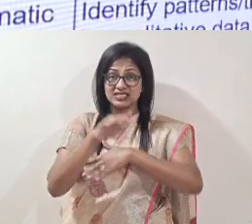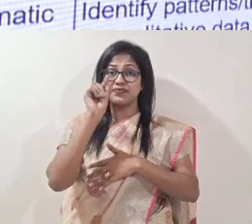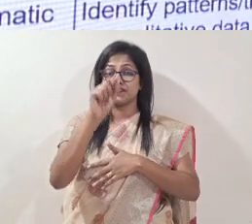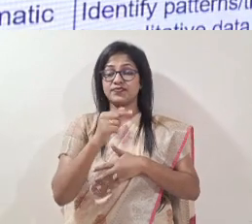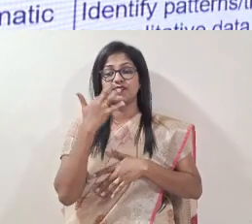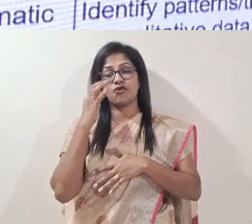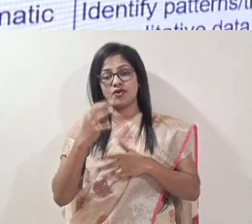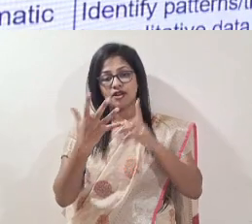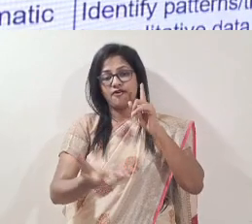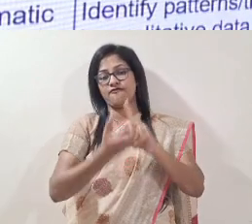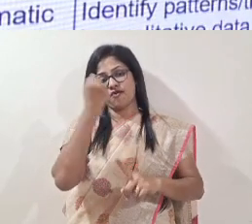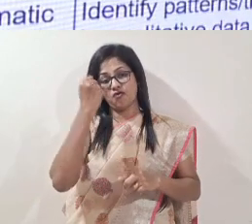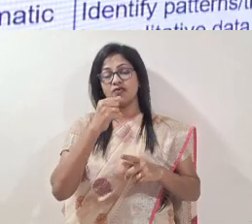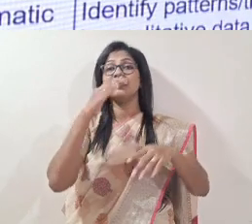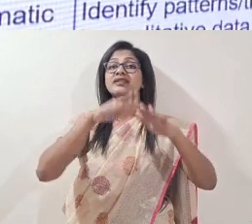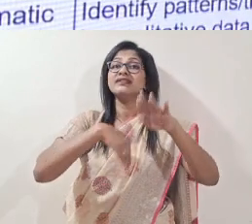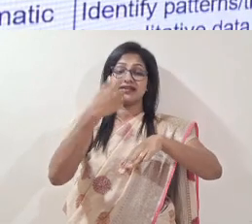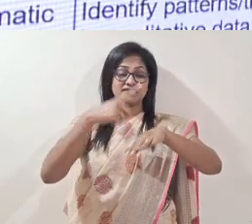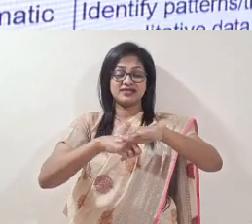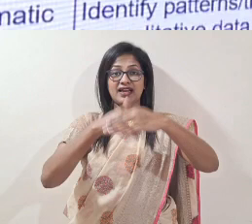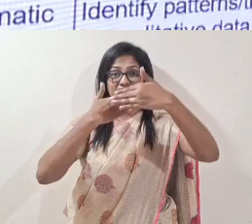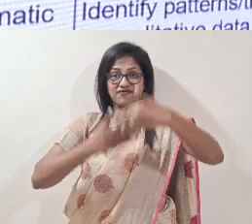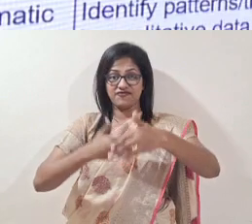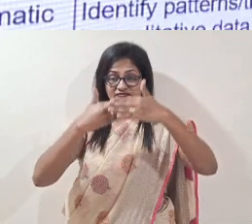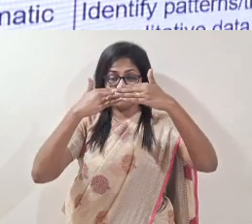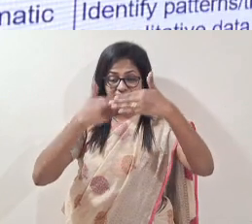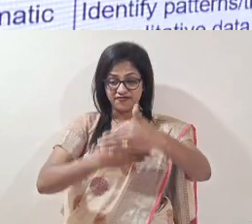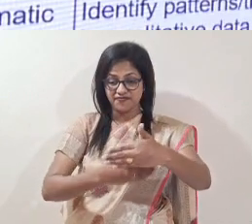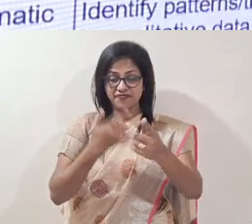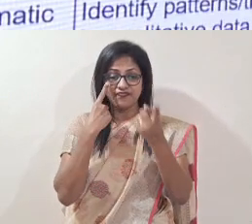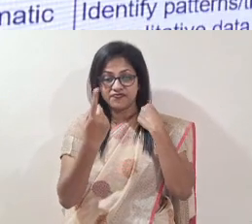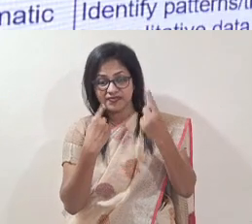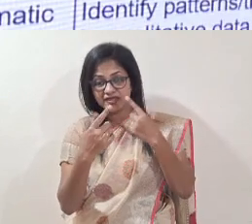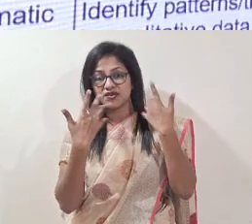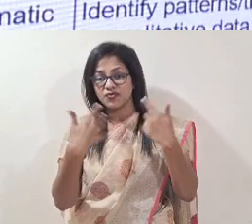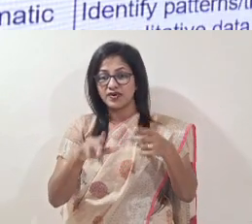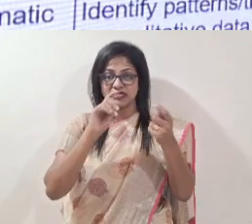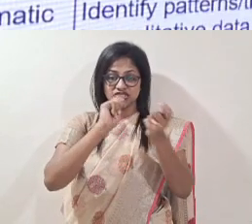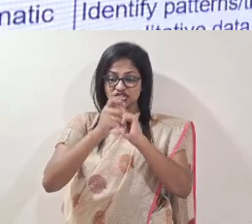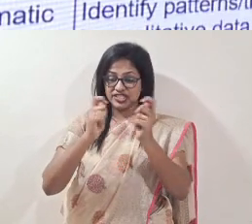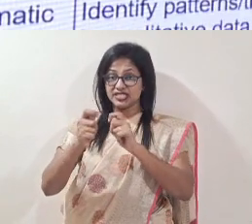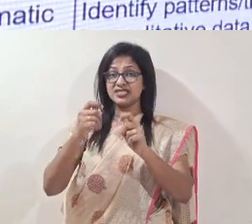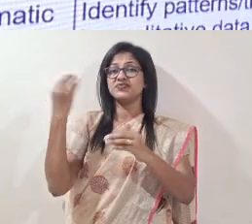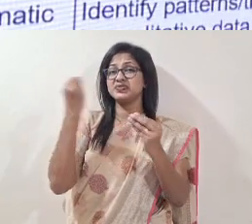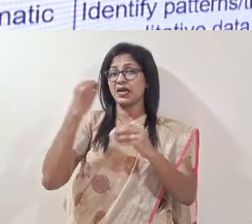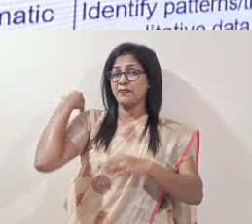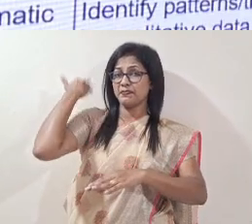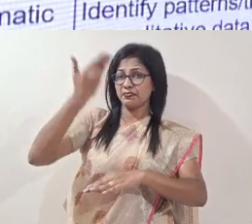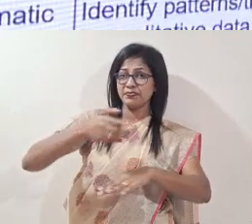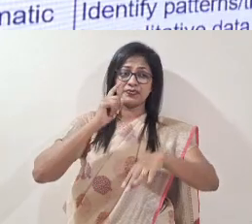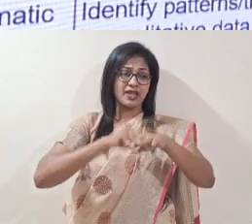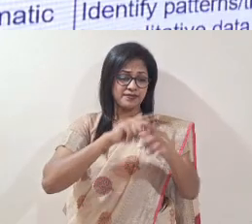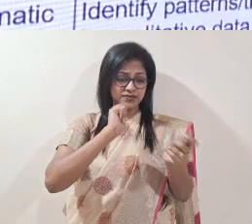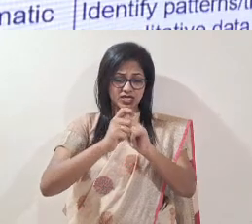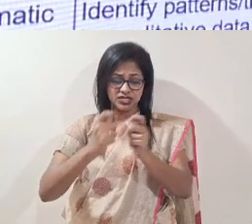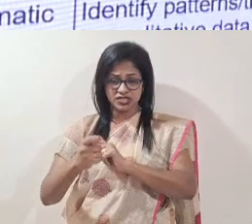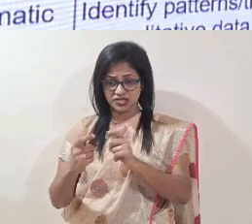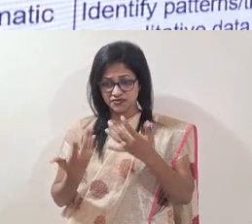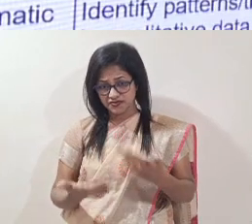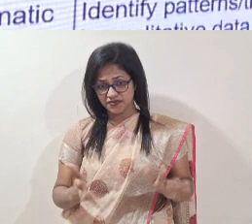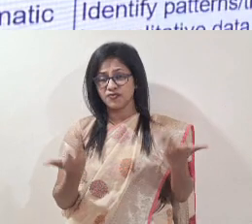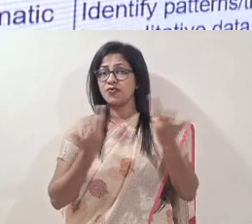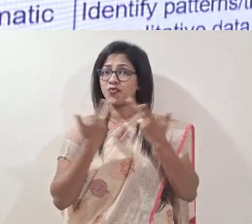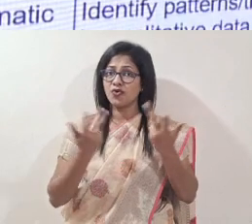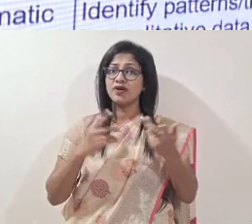identified. Then we did a time series analysis to see what are the changes over the period of time. Then we did a